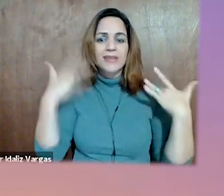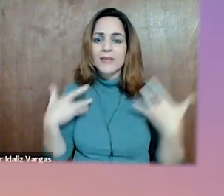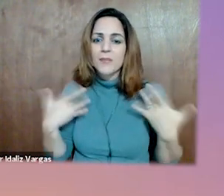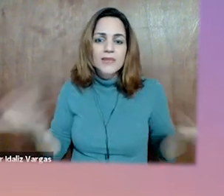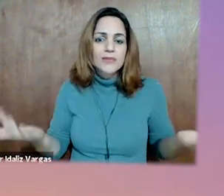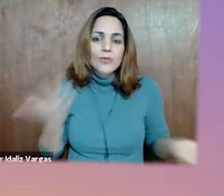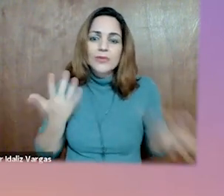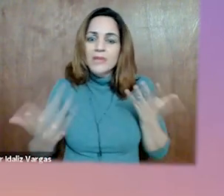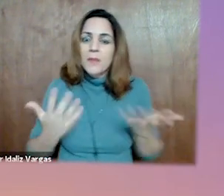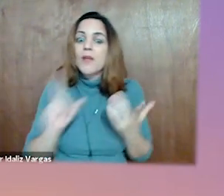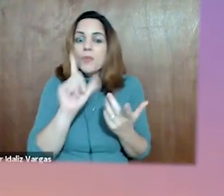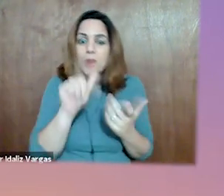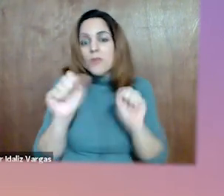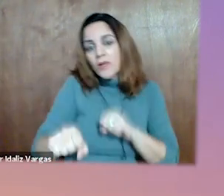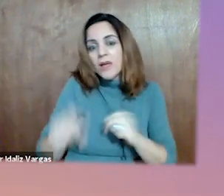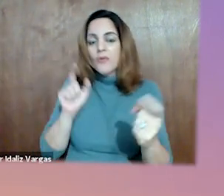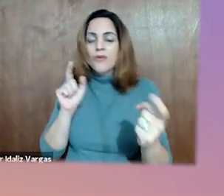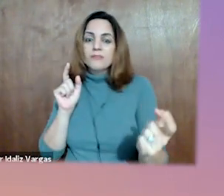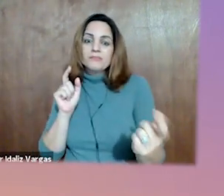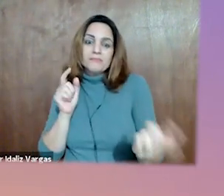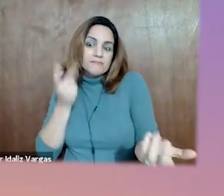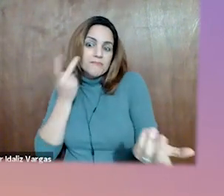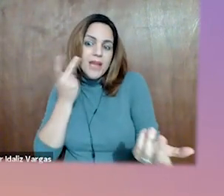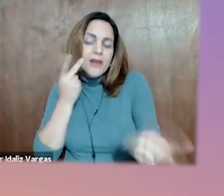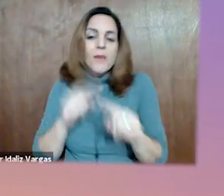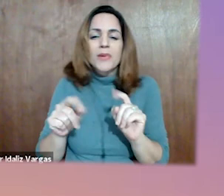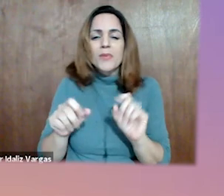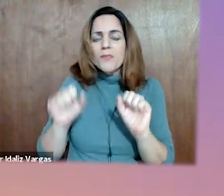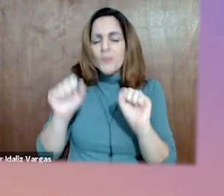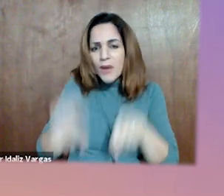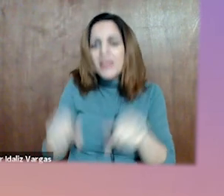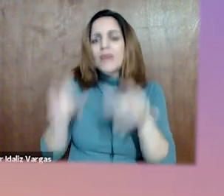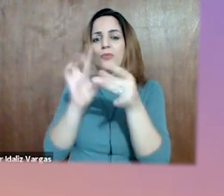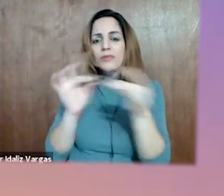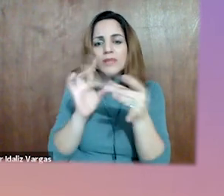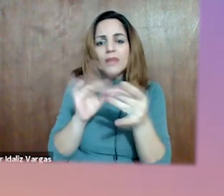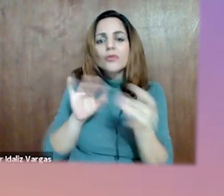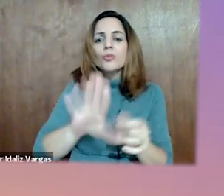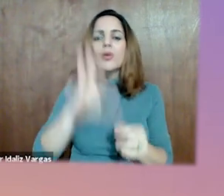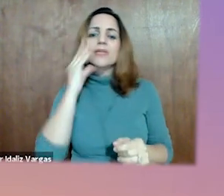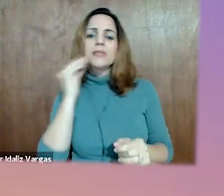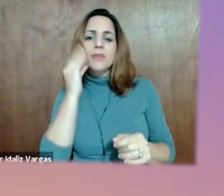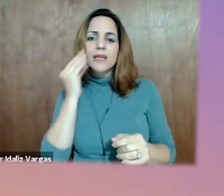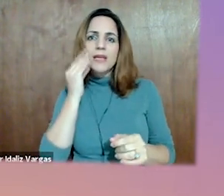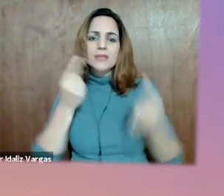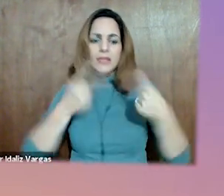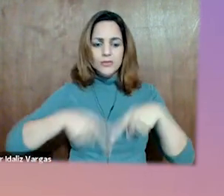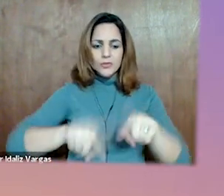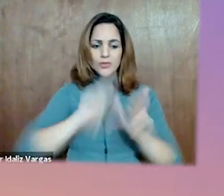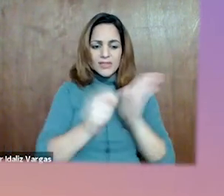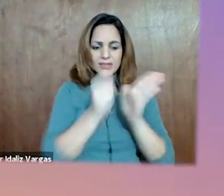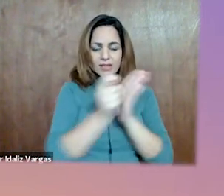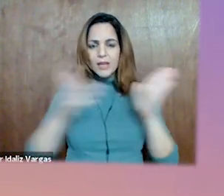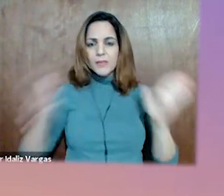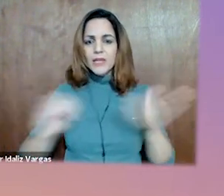you could tell us a little bit more about your experiences during this time and how you viewed the questions